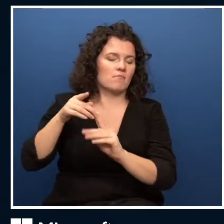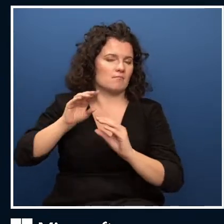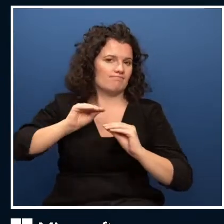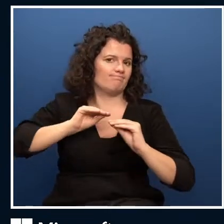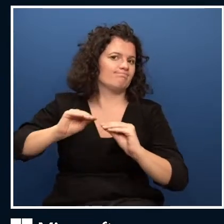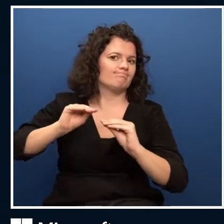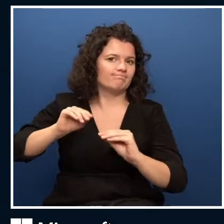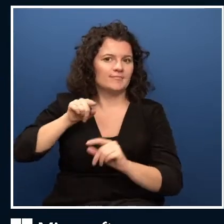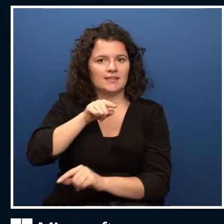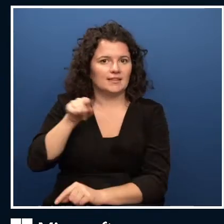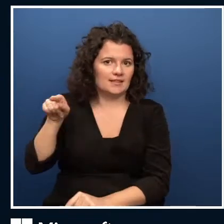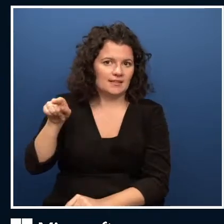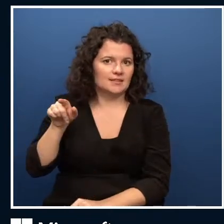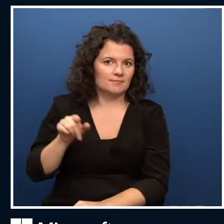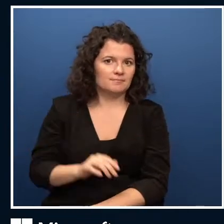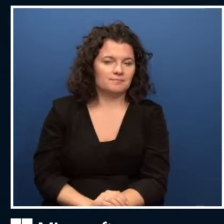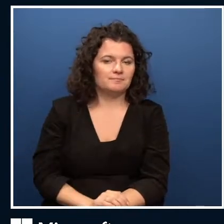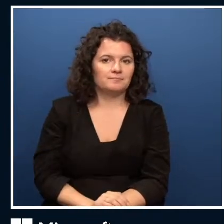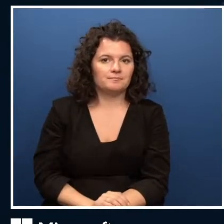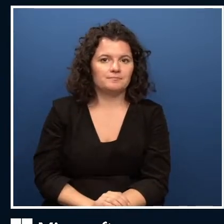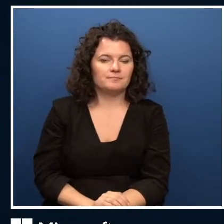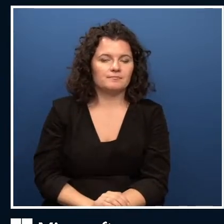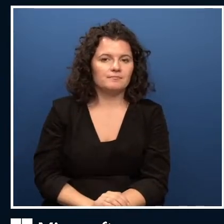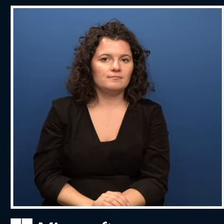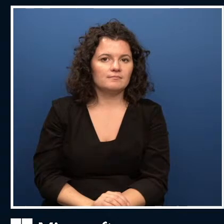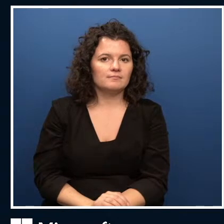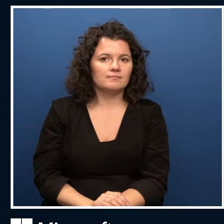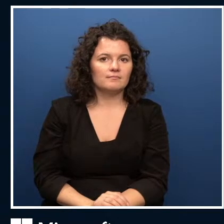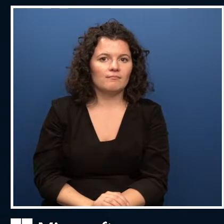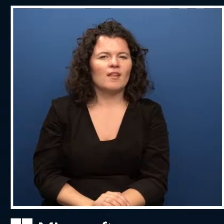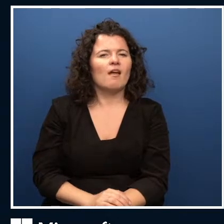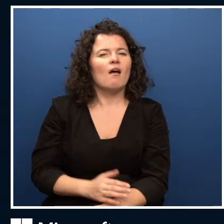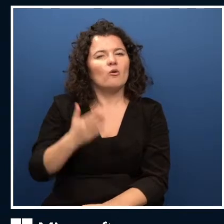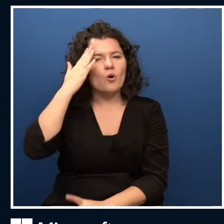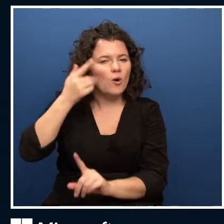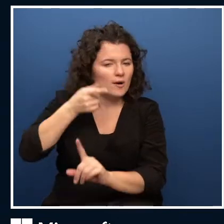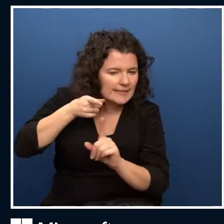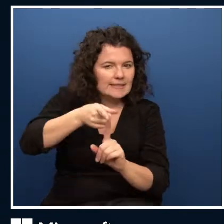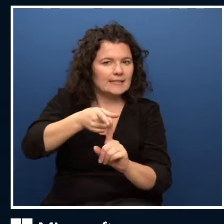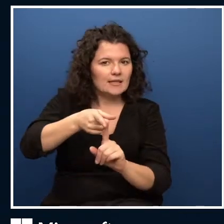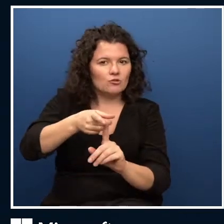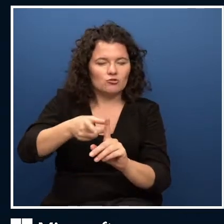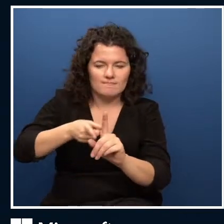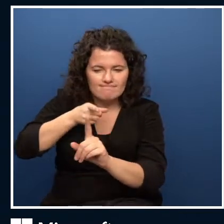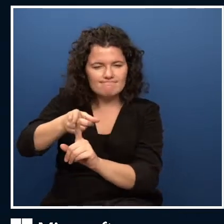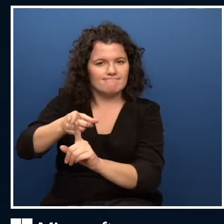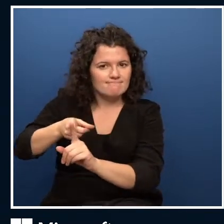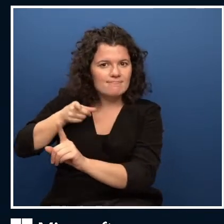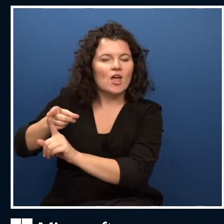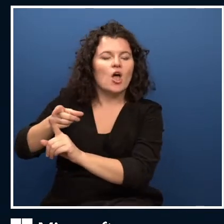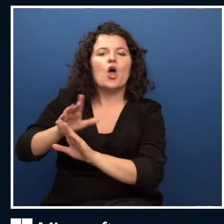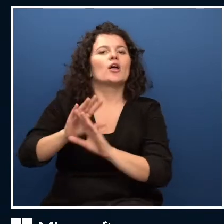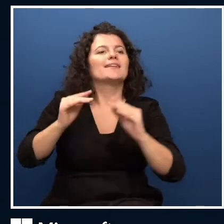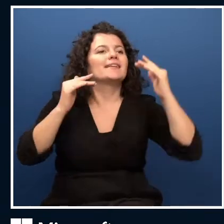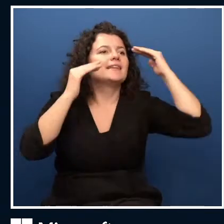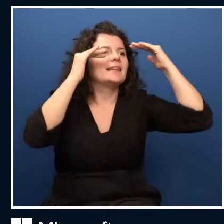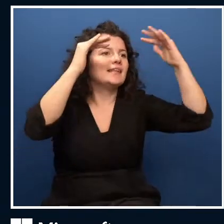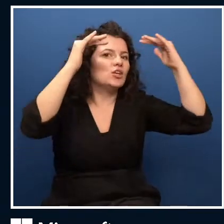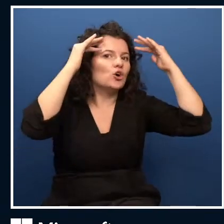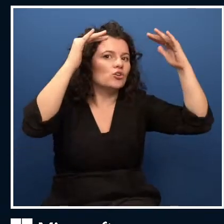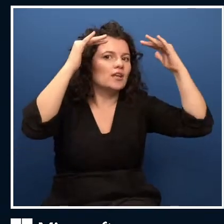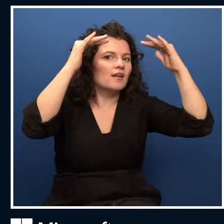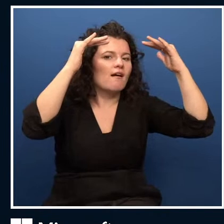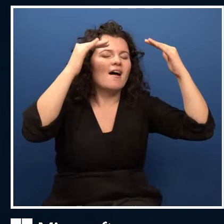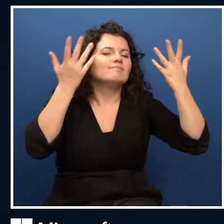very specific outcome, and it's not just theory, which theory is very important, but there's an artifact that's permanent that someone